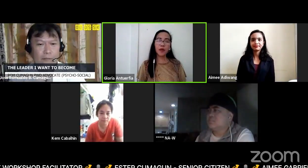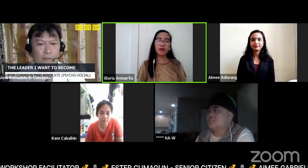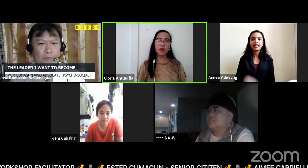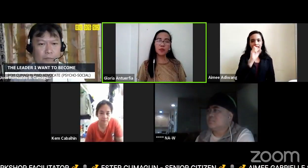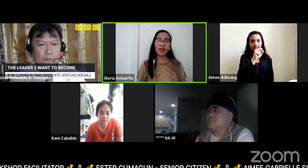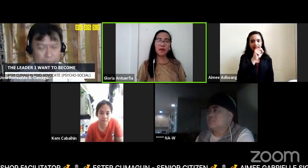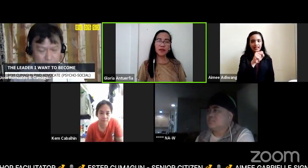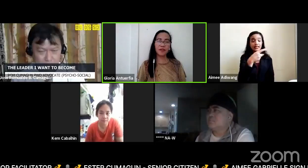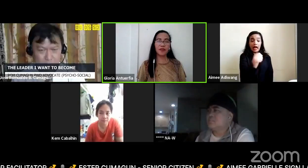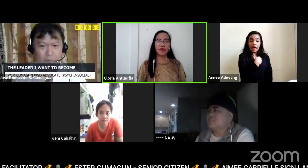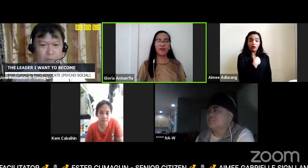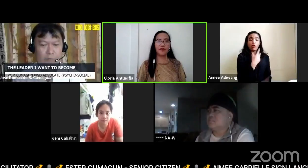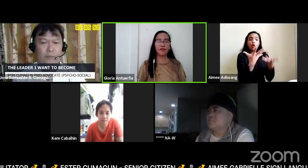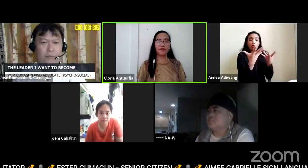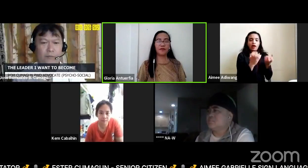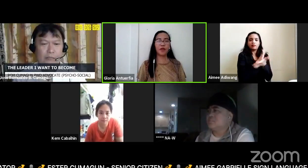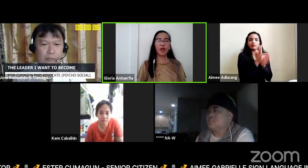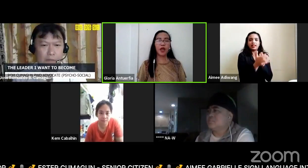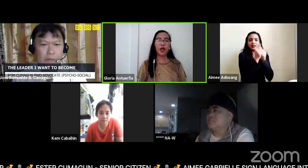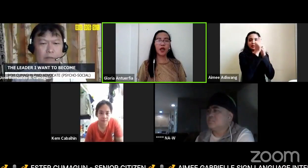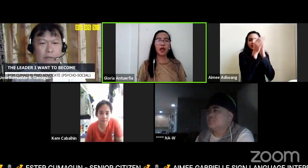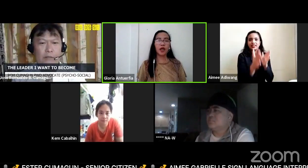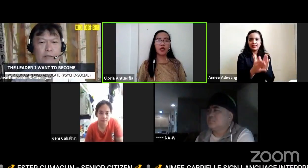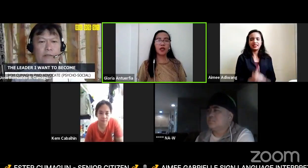yes, I want to become a leader.